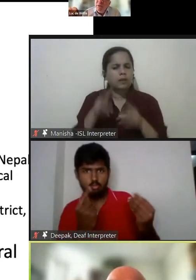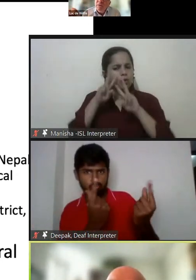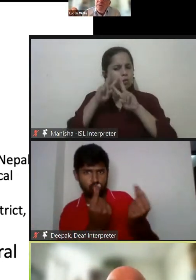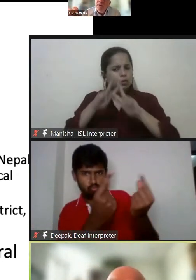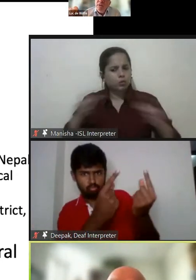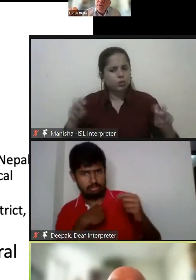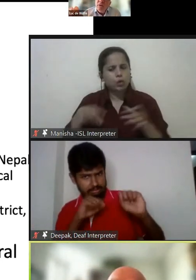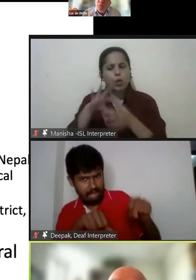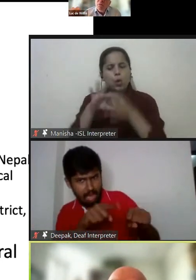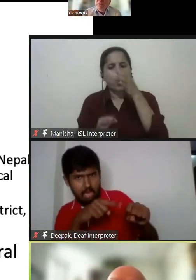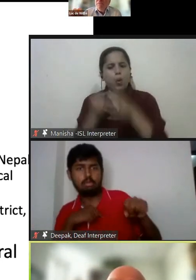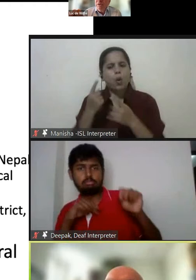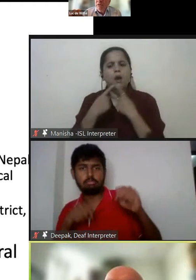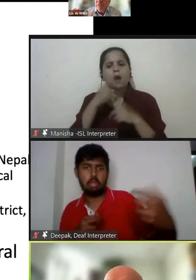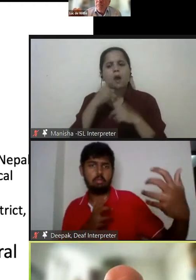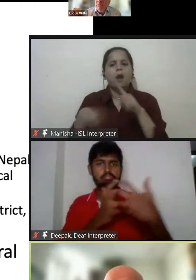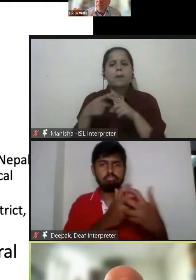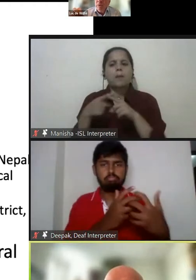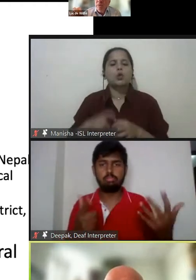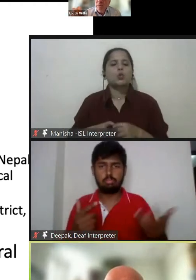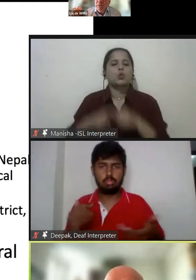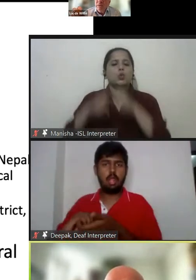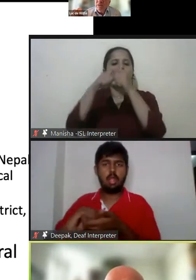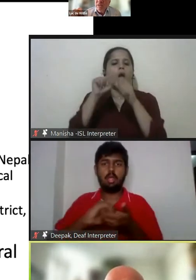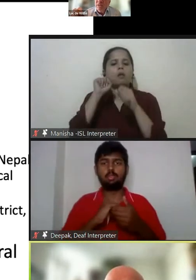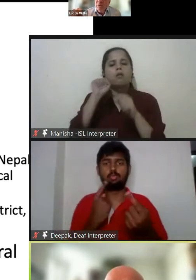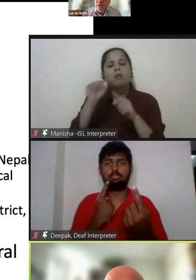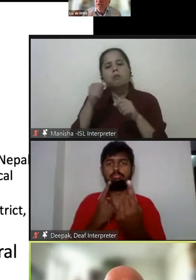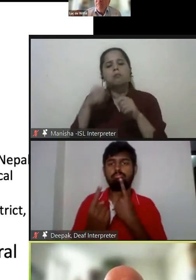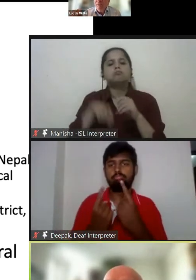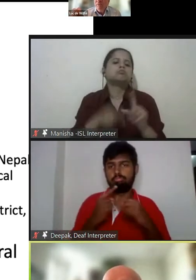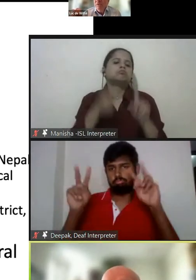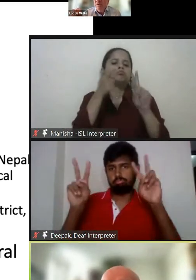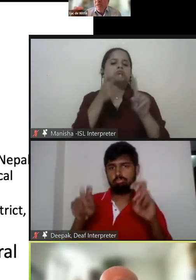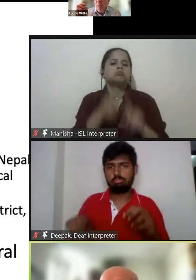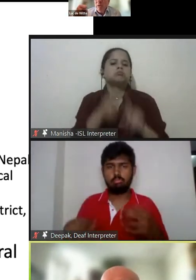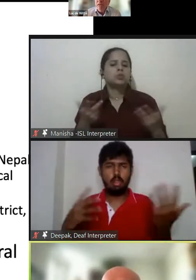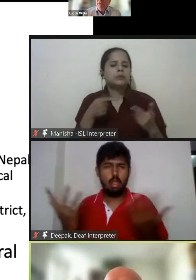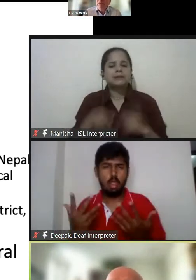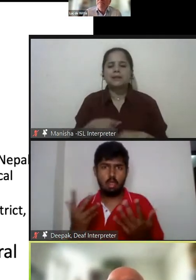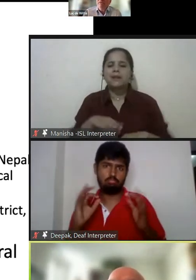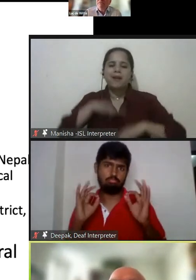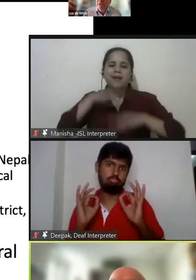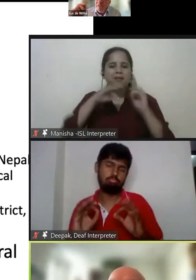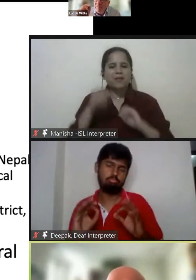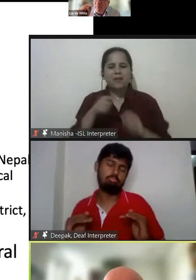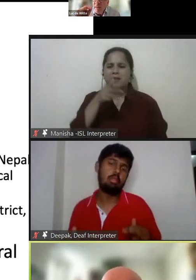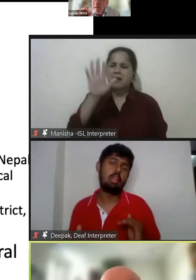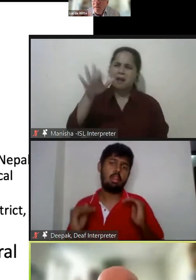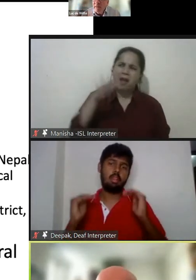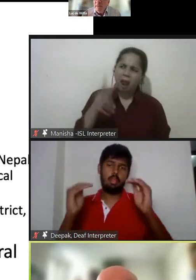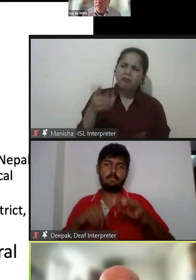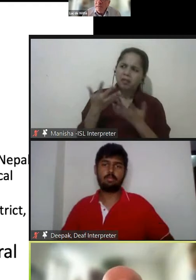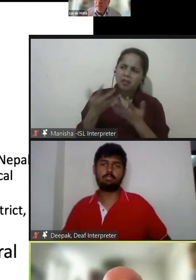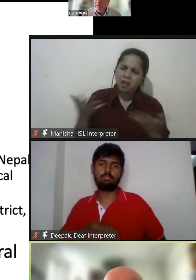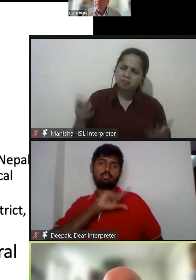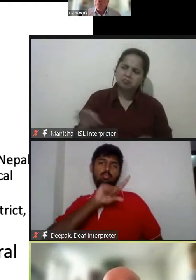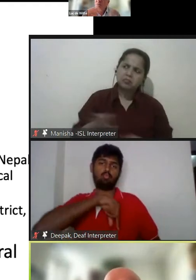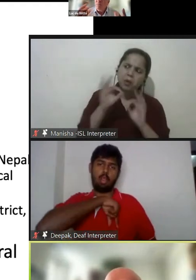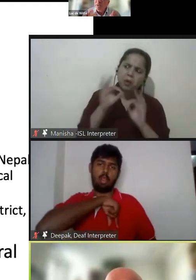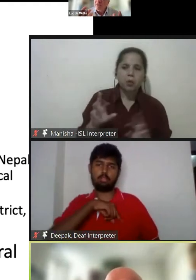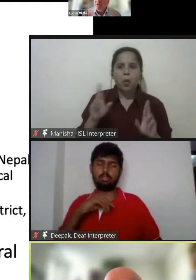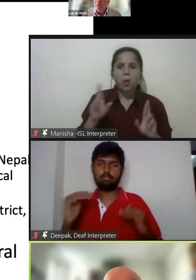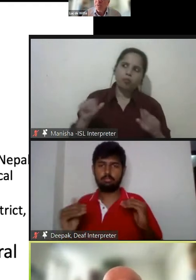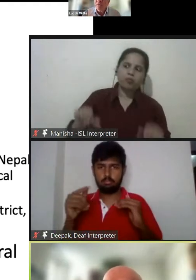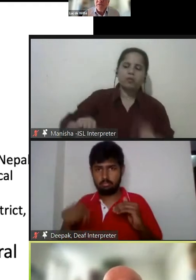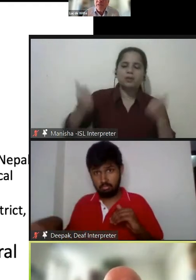Organization about quality criteria. It's not enough to just say, well, here you have the device. It has